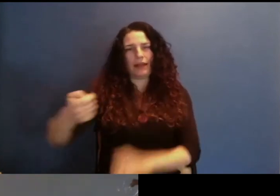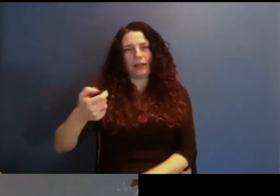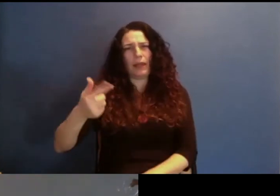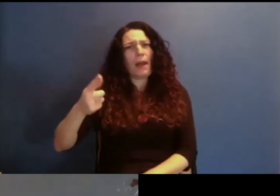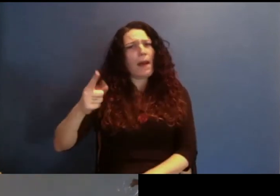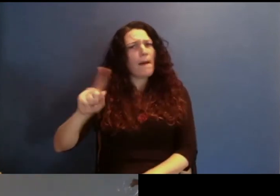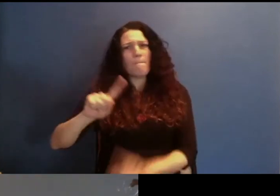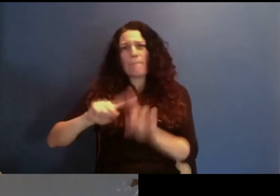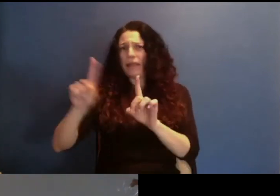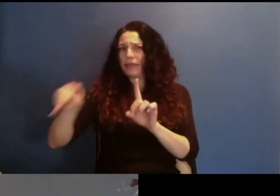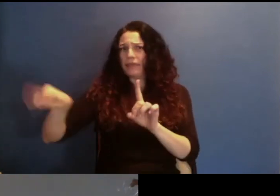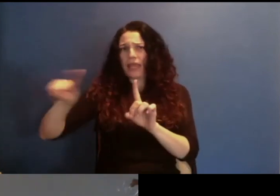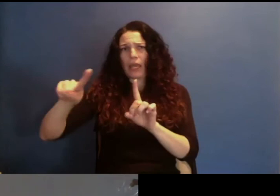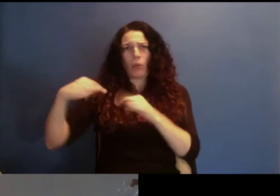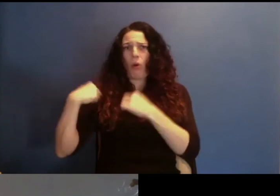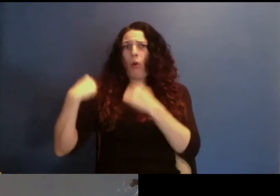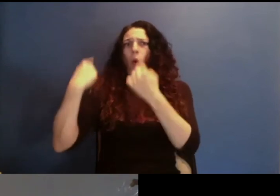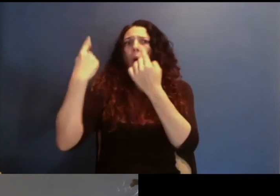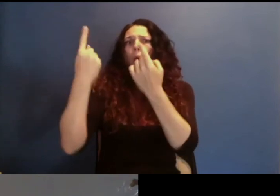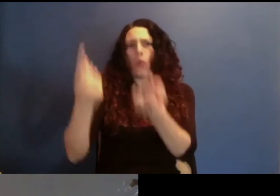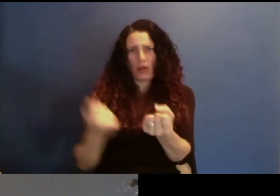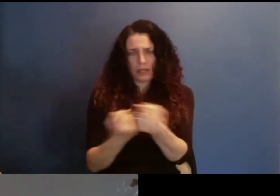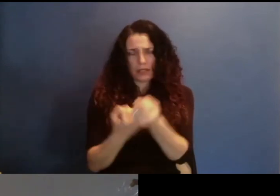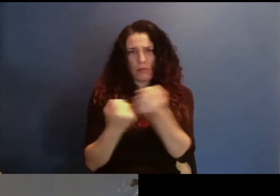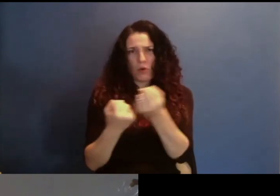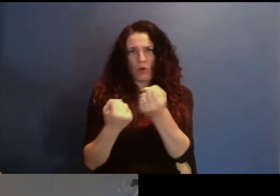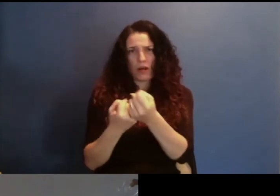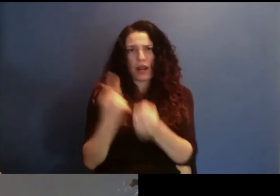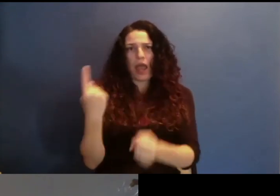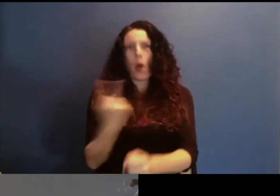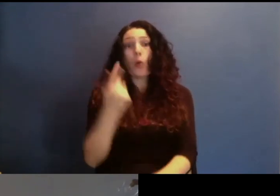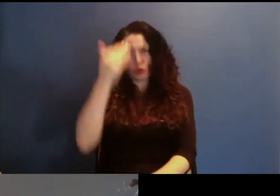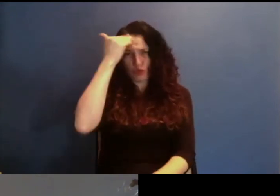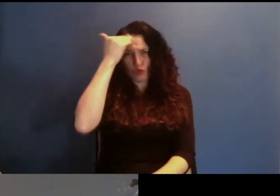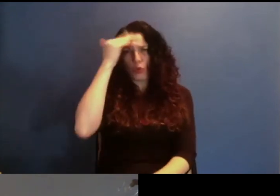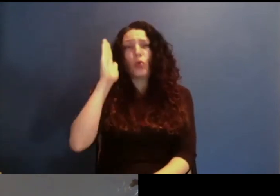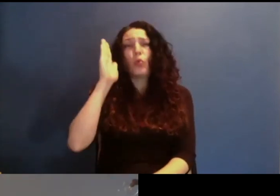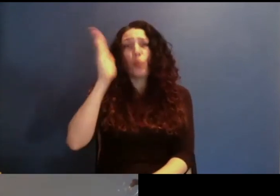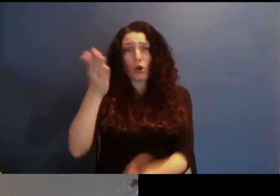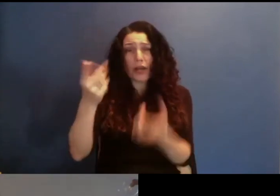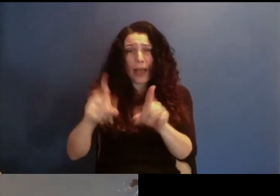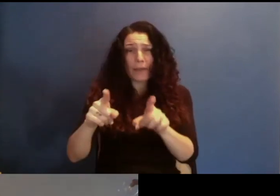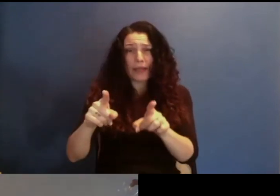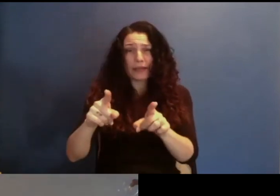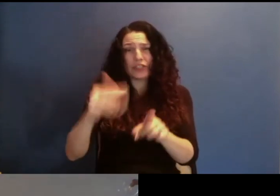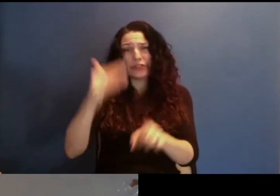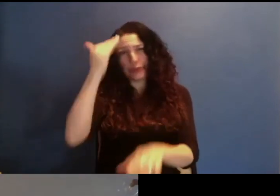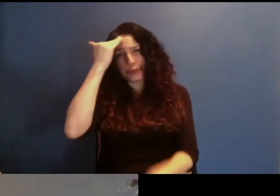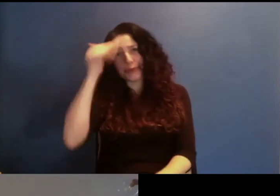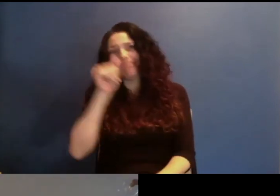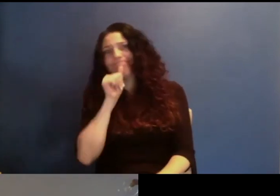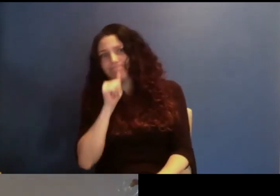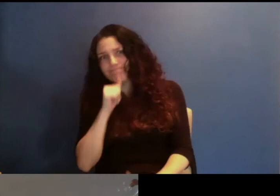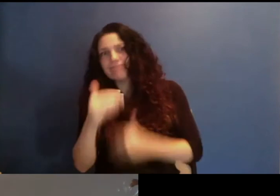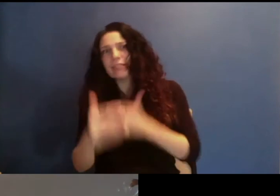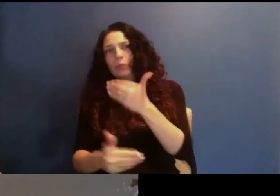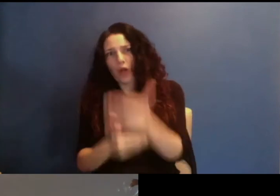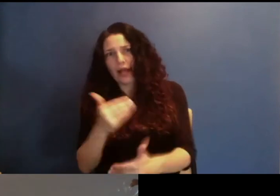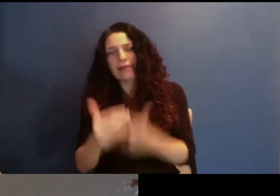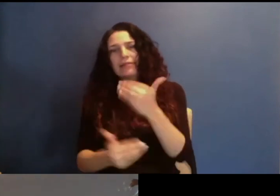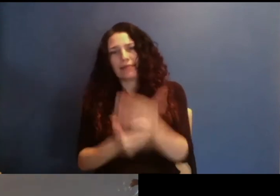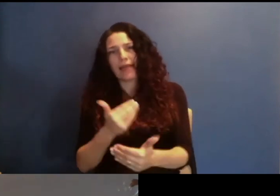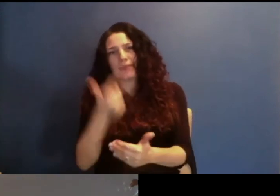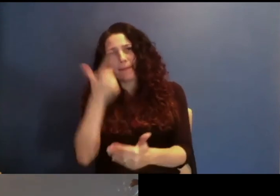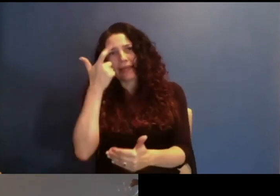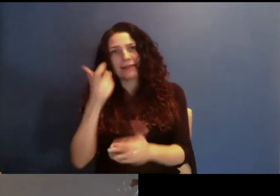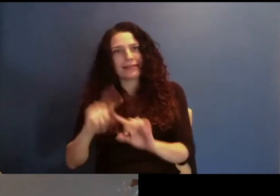like it wasn't going to get picked up. I just knew that it was going to be a process just because things were going to be different. Sorry to be